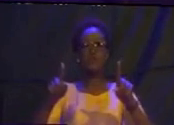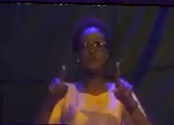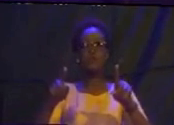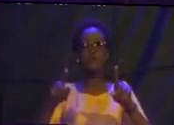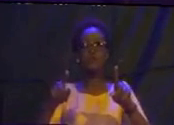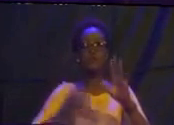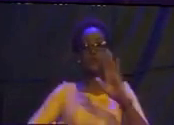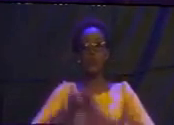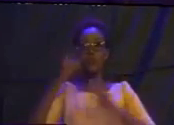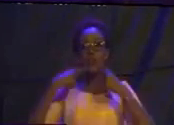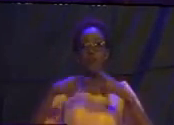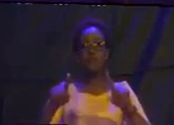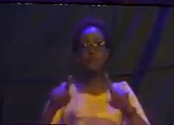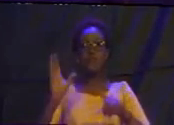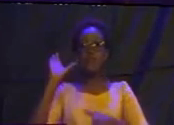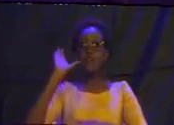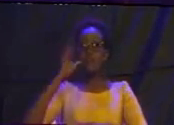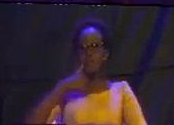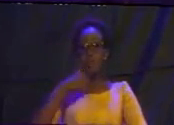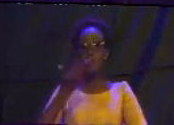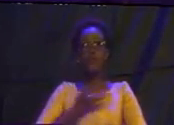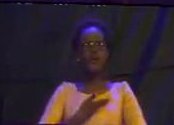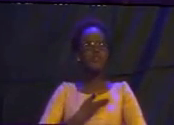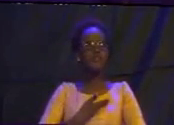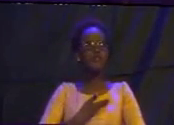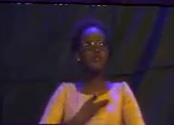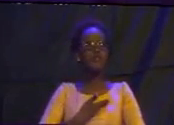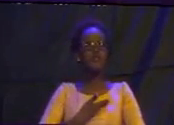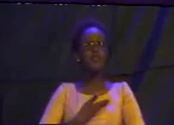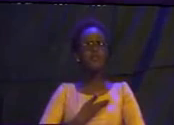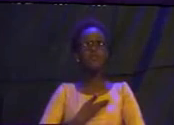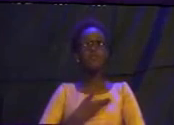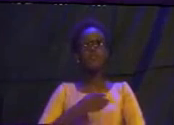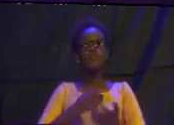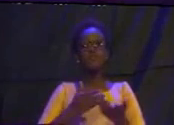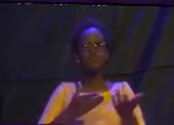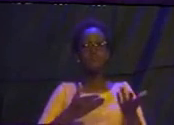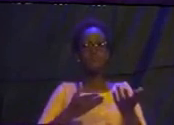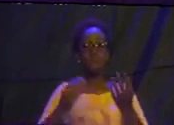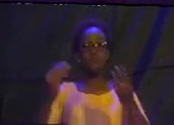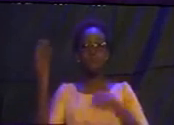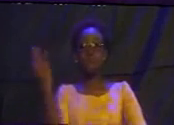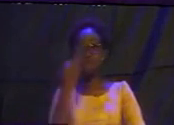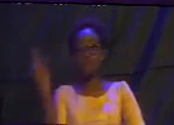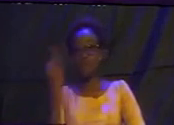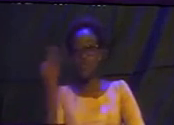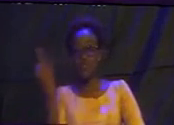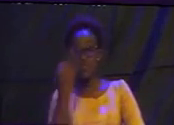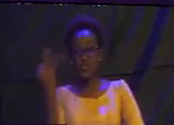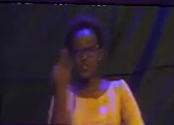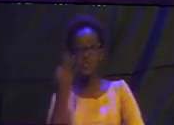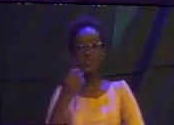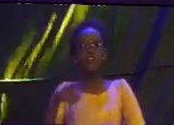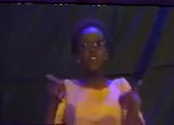give a quick announcement. that tomorrow it will be the beginning of